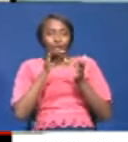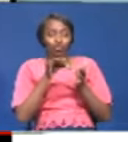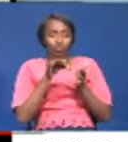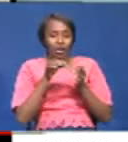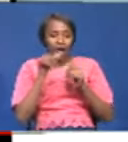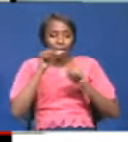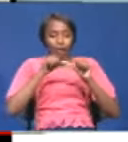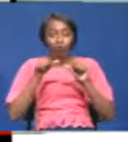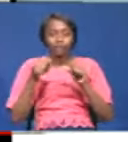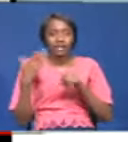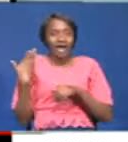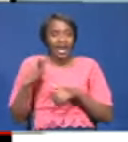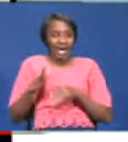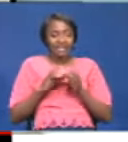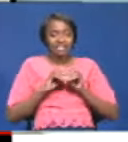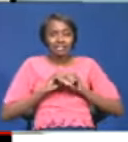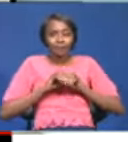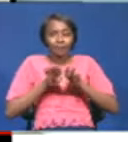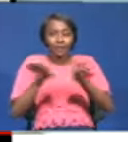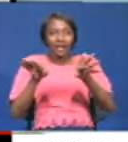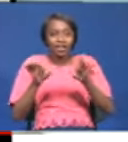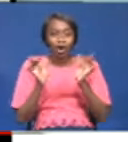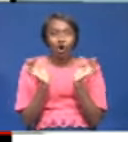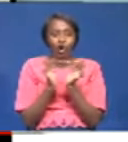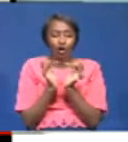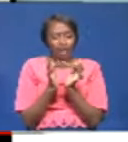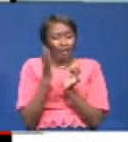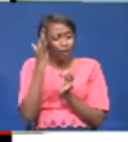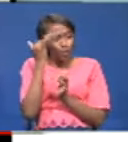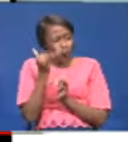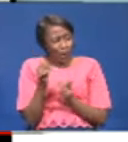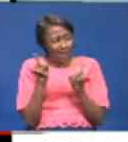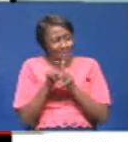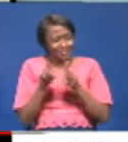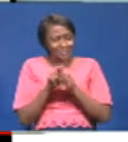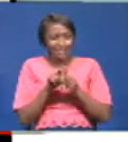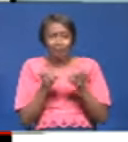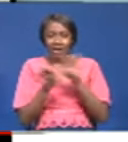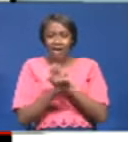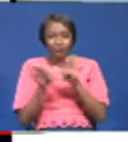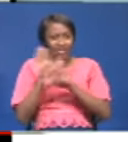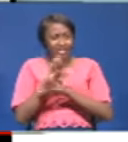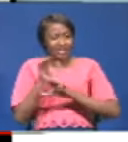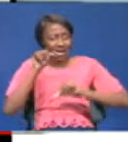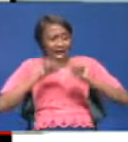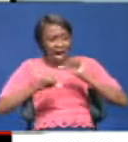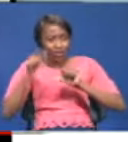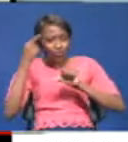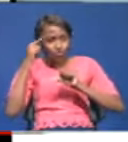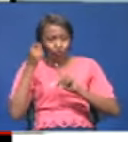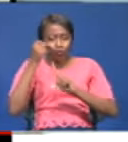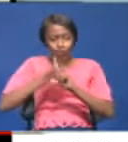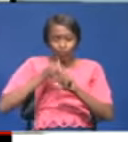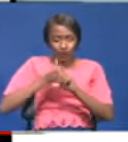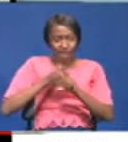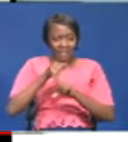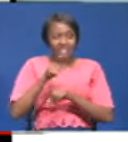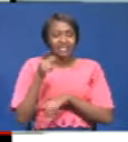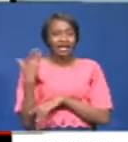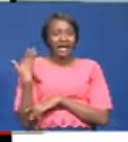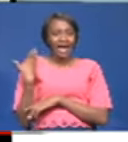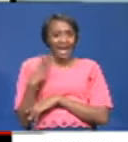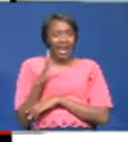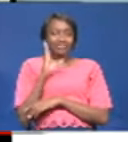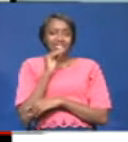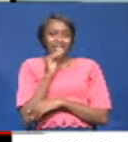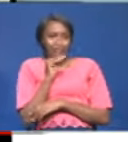online. Yeah. You know, why does it seem like every effort that is being put in place to fight the online hate speech seems to either,